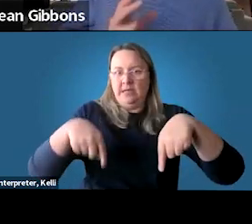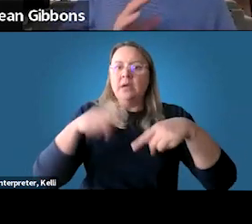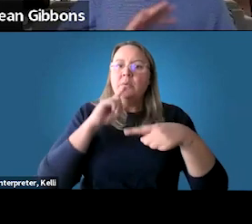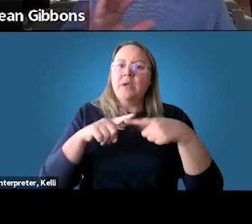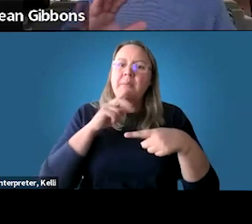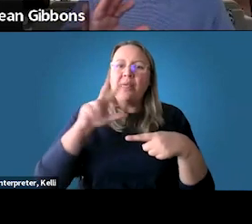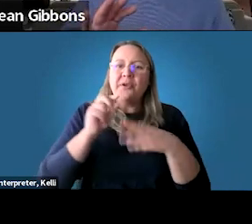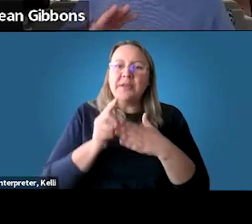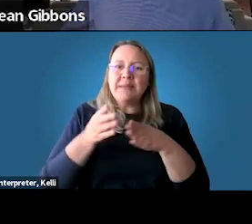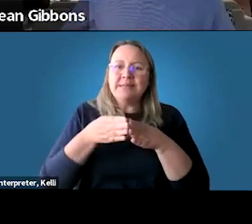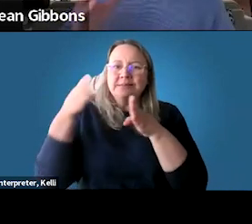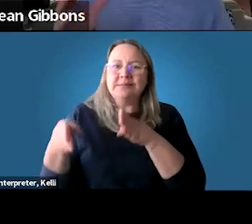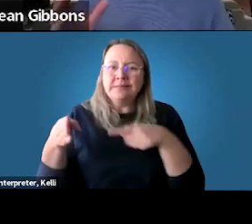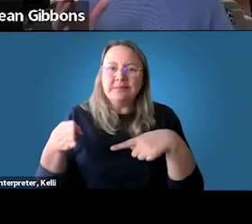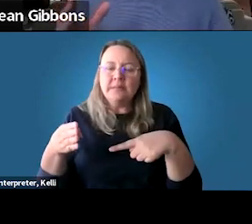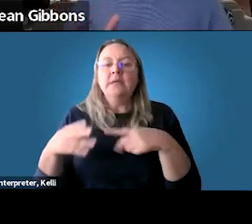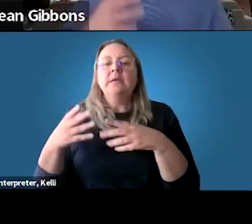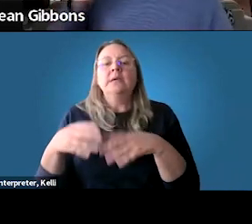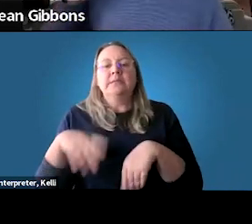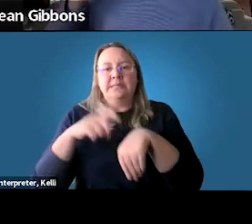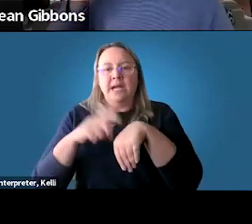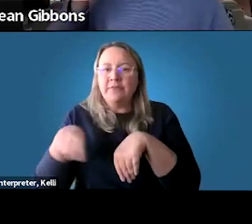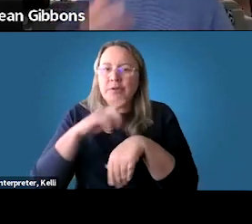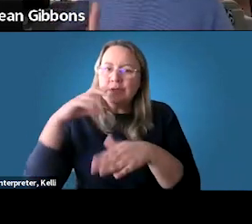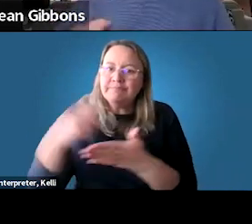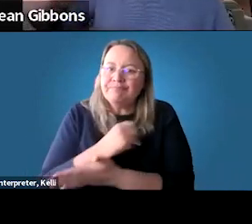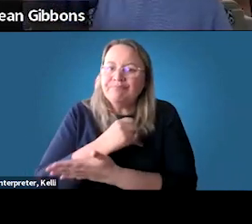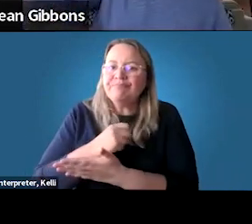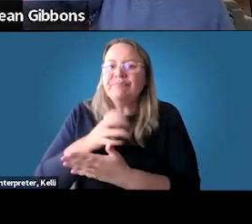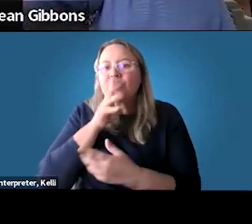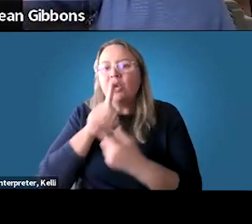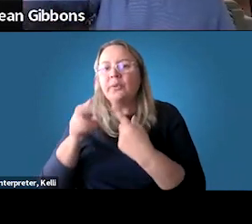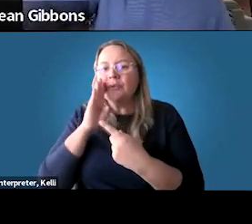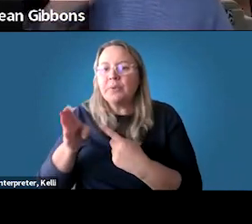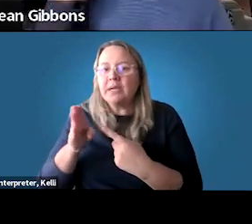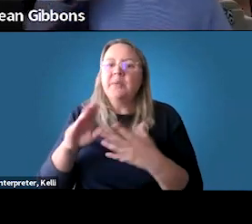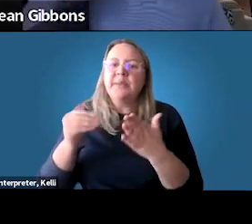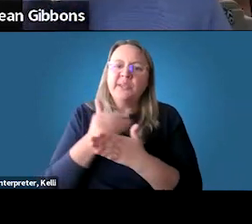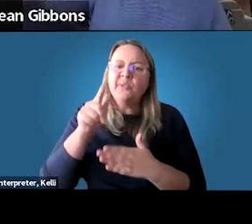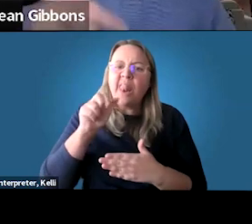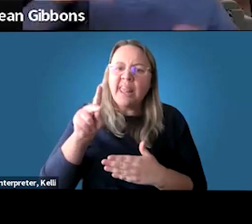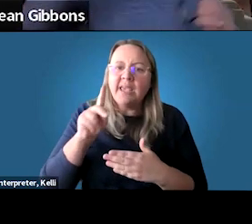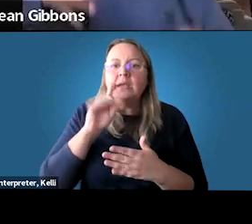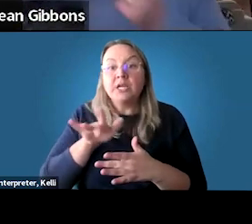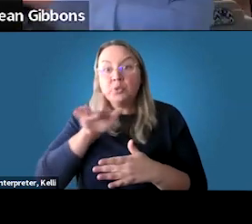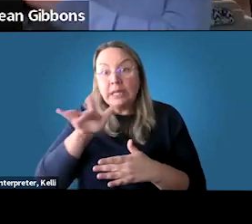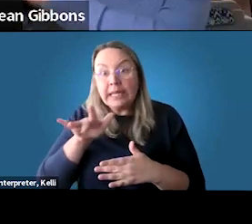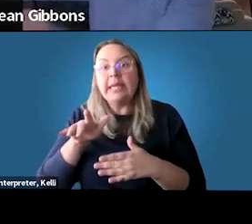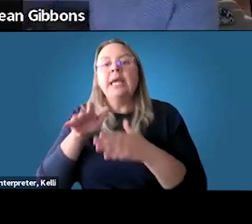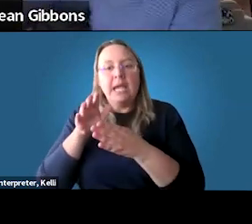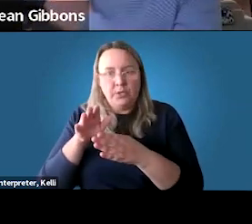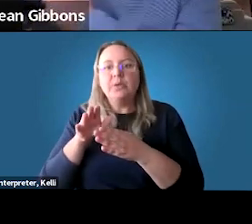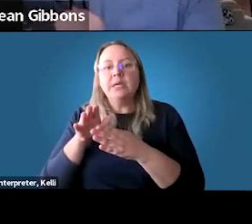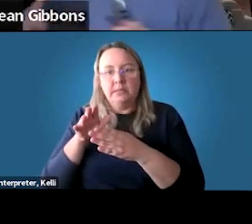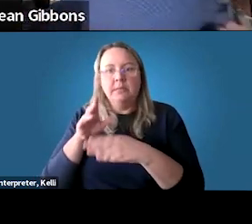aside about 30 minutes. Leo's been kind enough to say he's going to set aside time for y'all. So we will give you a link. It'll show up in the chat for us all to meet in a separate